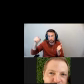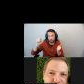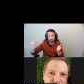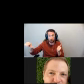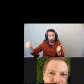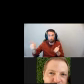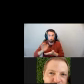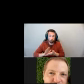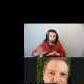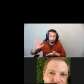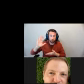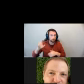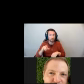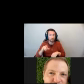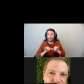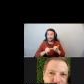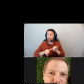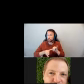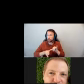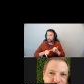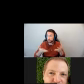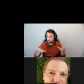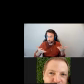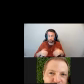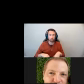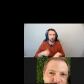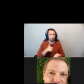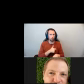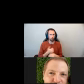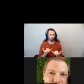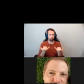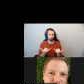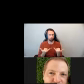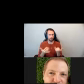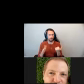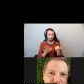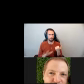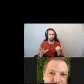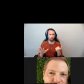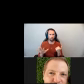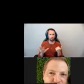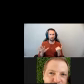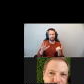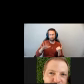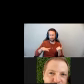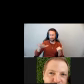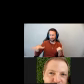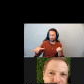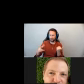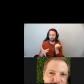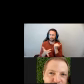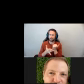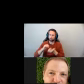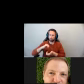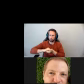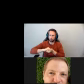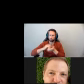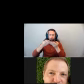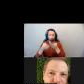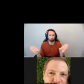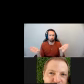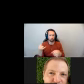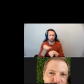like engineering. So we're currently at about 55 technical partners across campus, and that